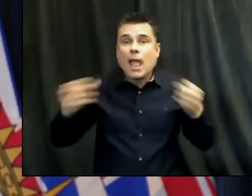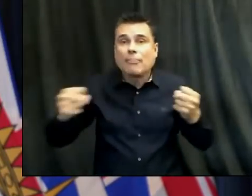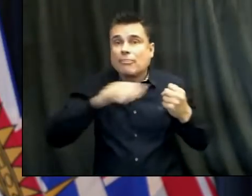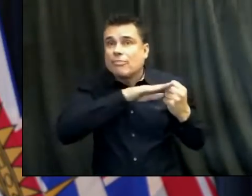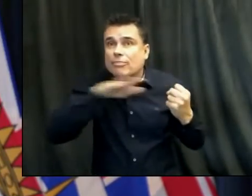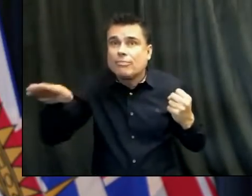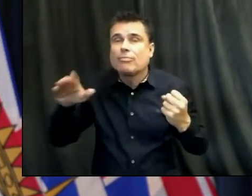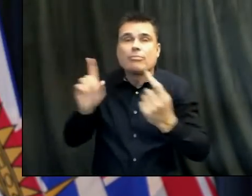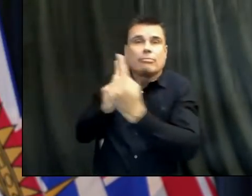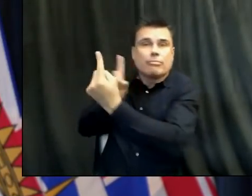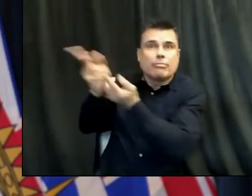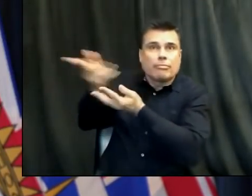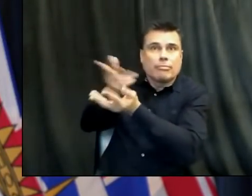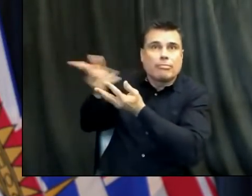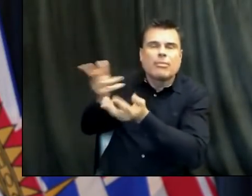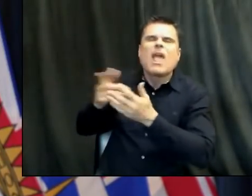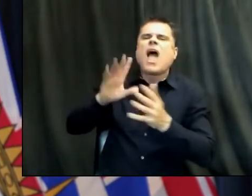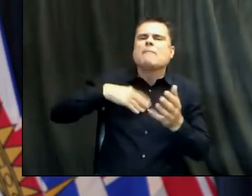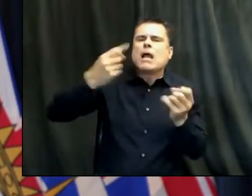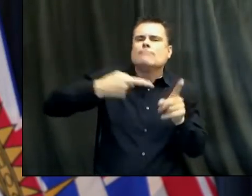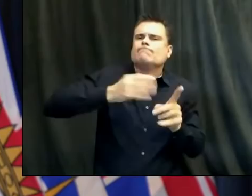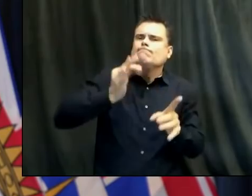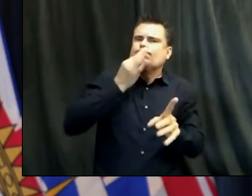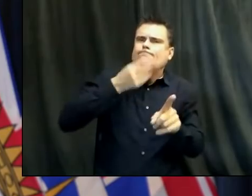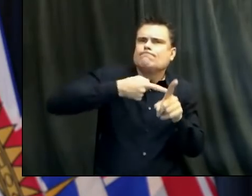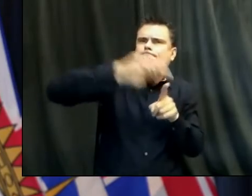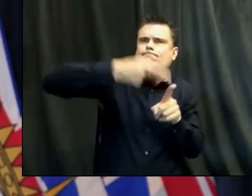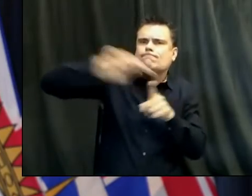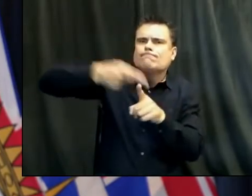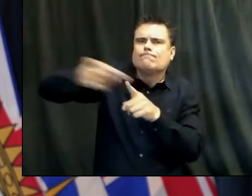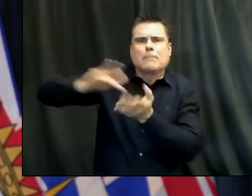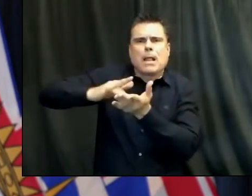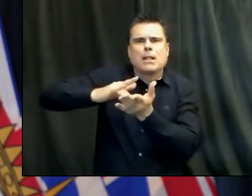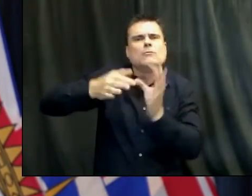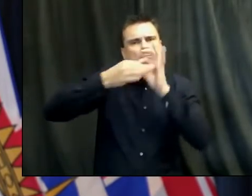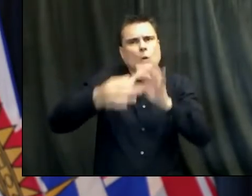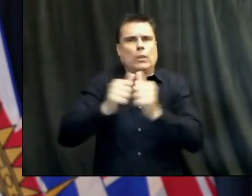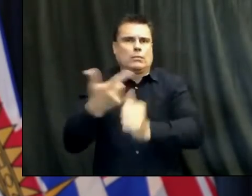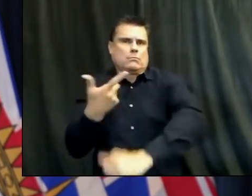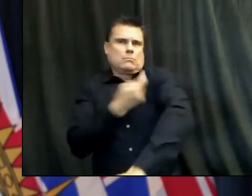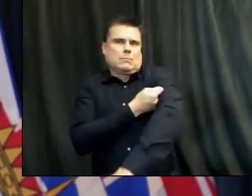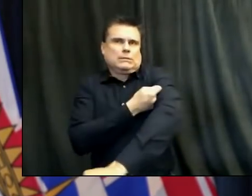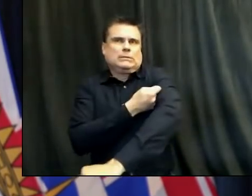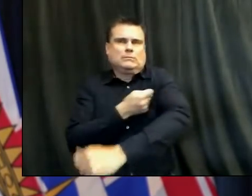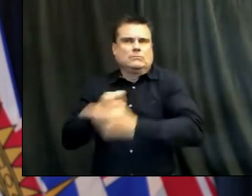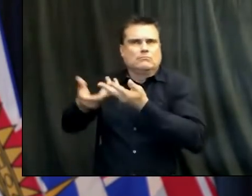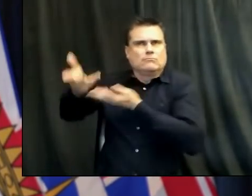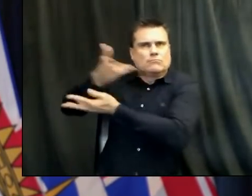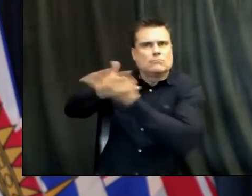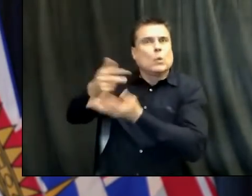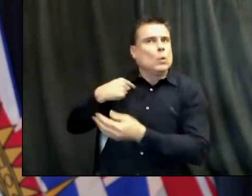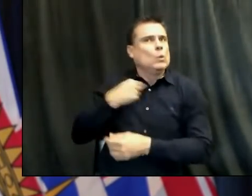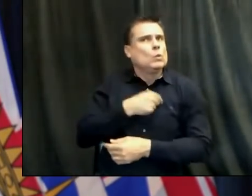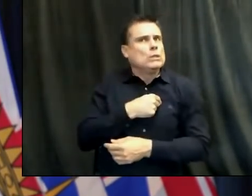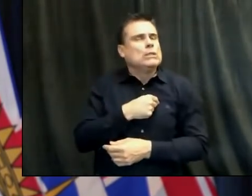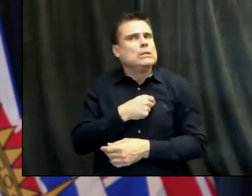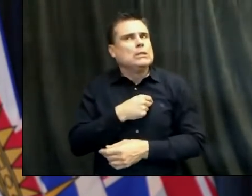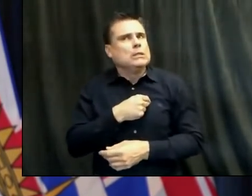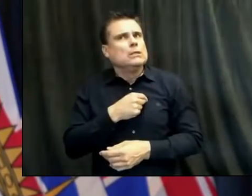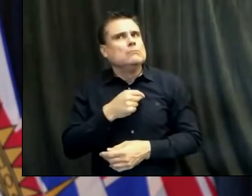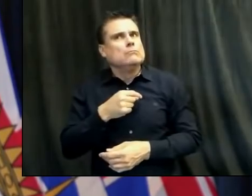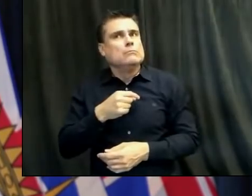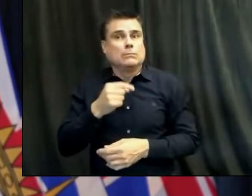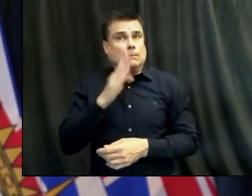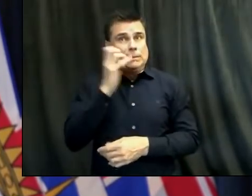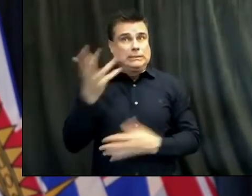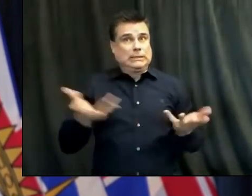the safety criteria are met. And here in BC, we have a BC Immunization Committee. We follow the